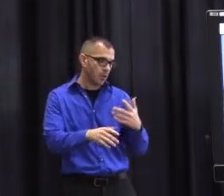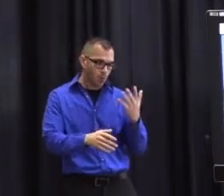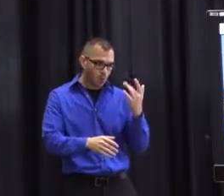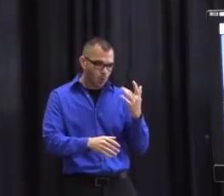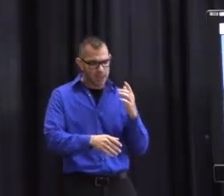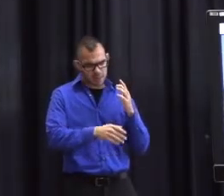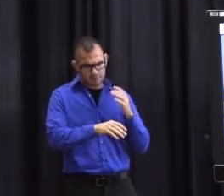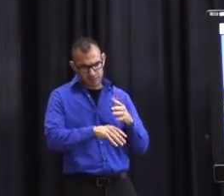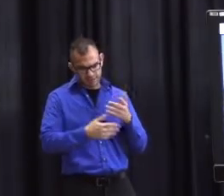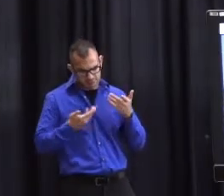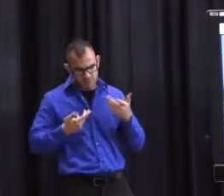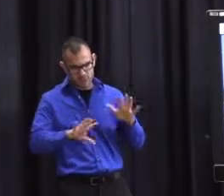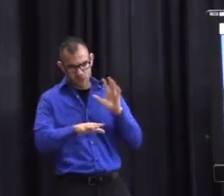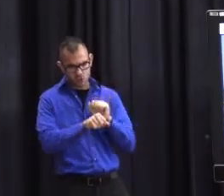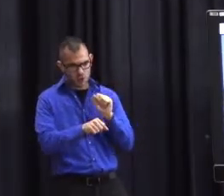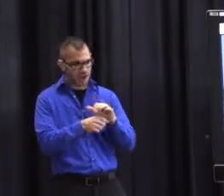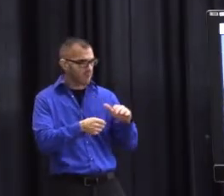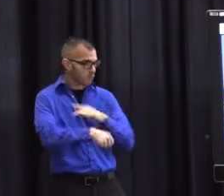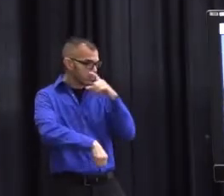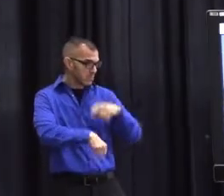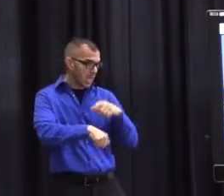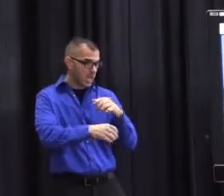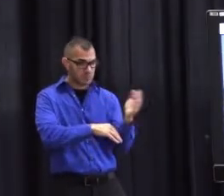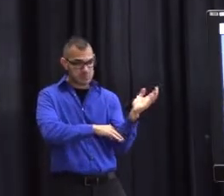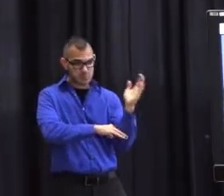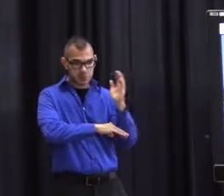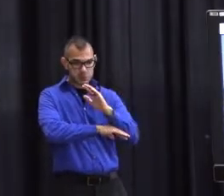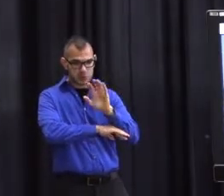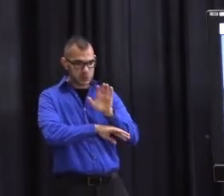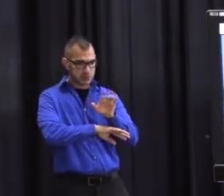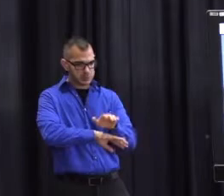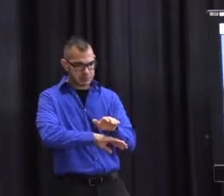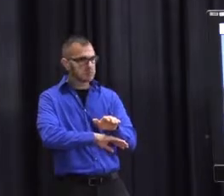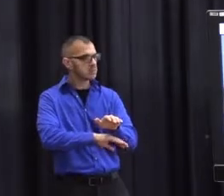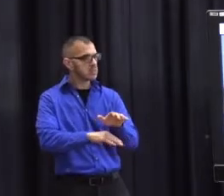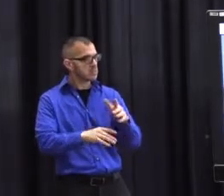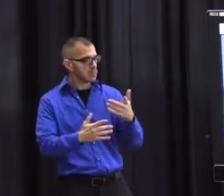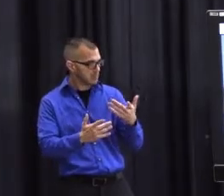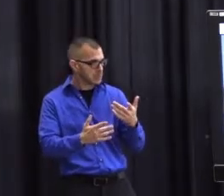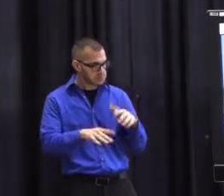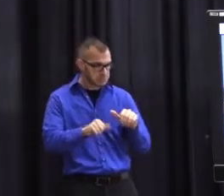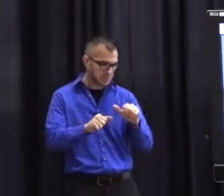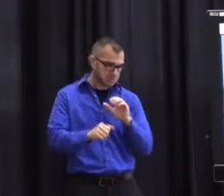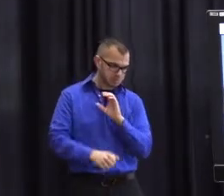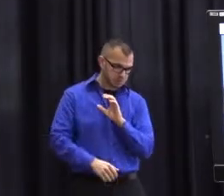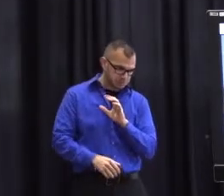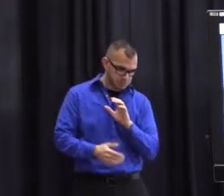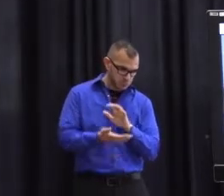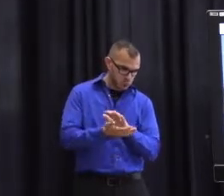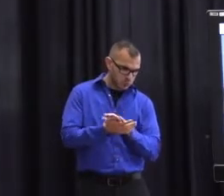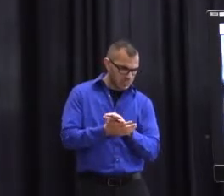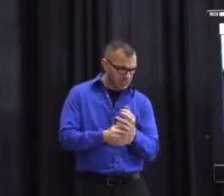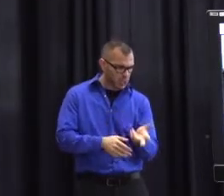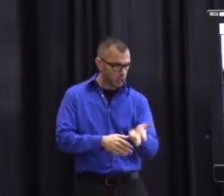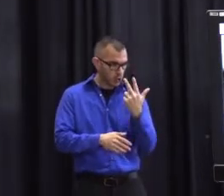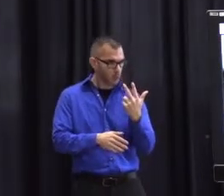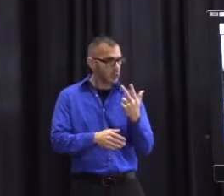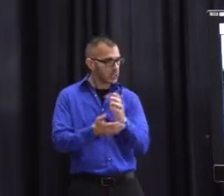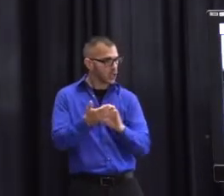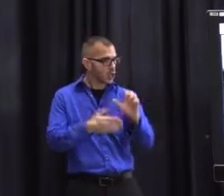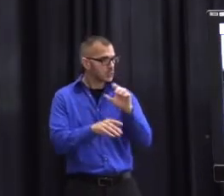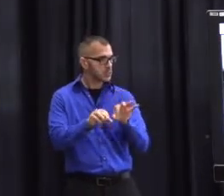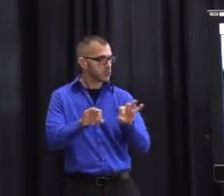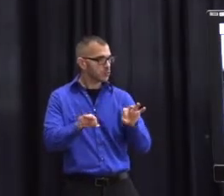After working full-time during the day, he would go to school at night, and he earned 3 college degrees doing